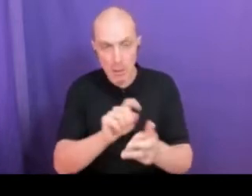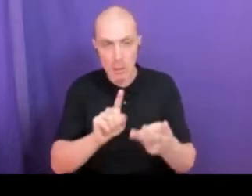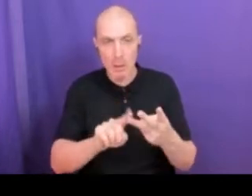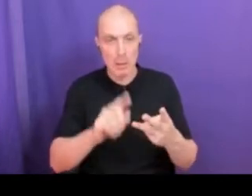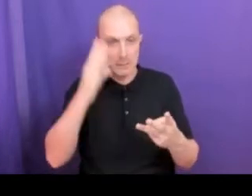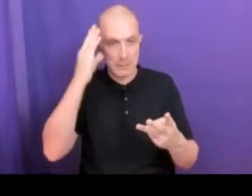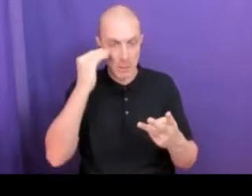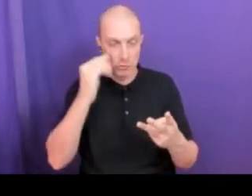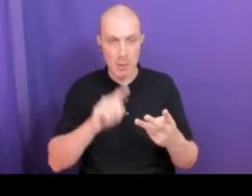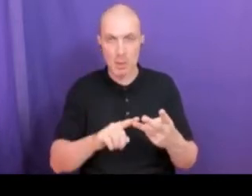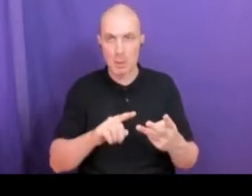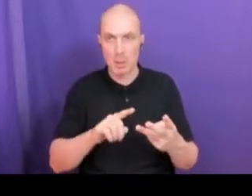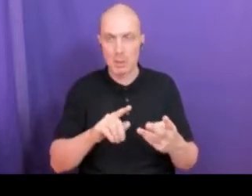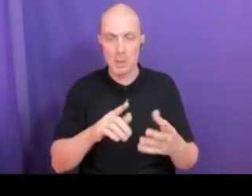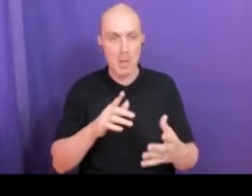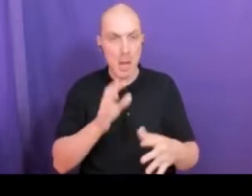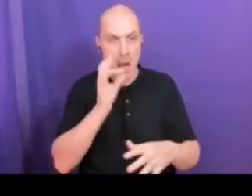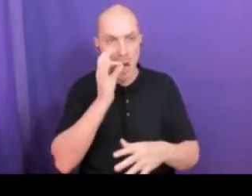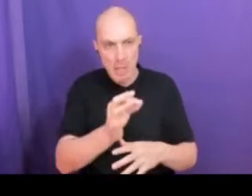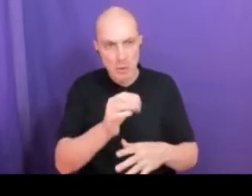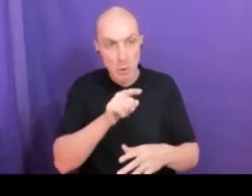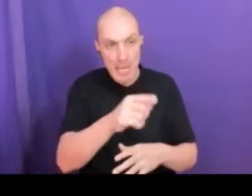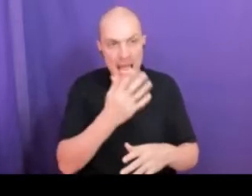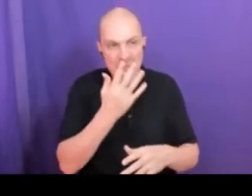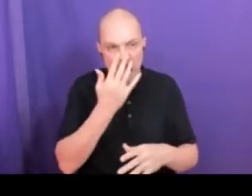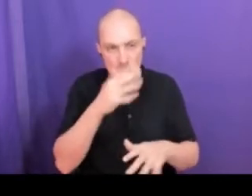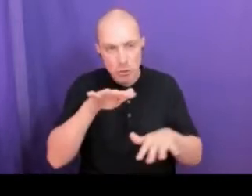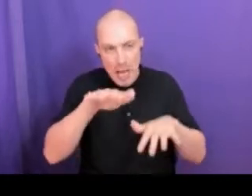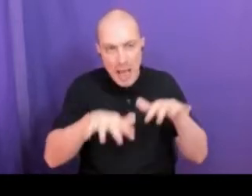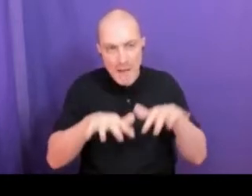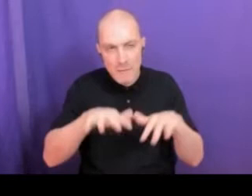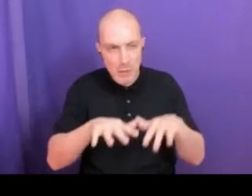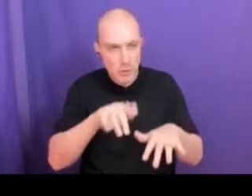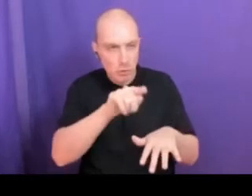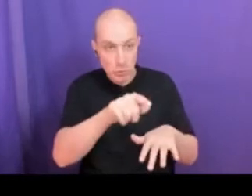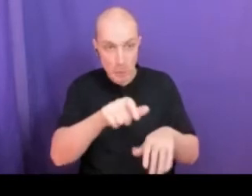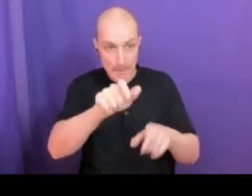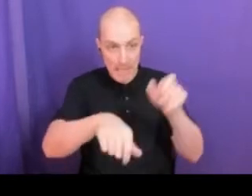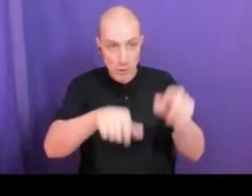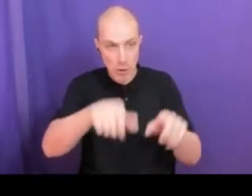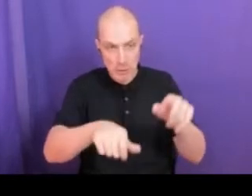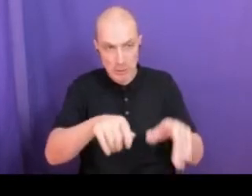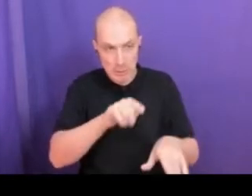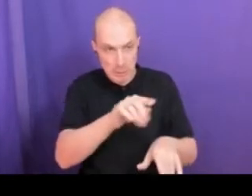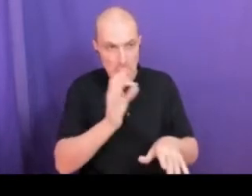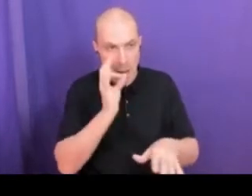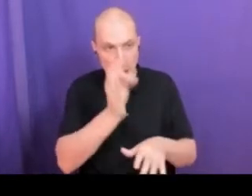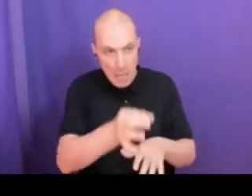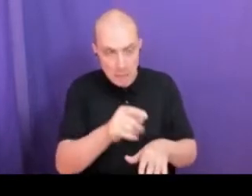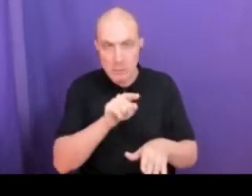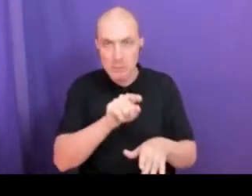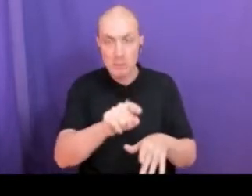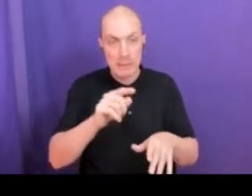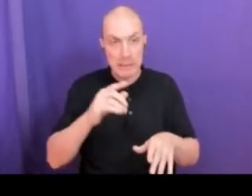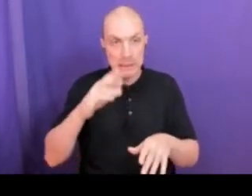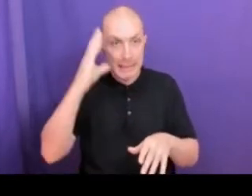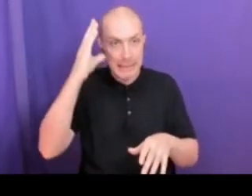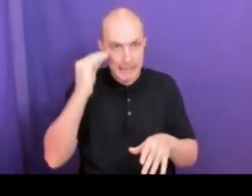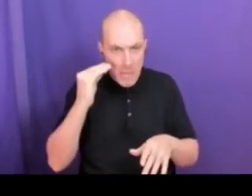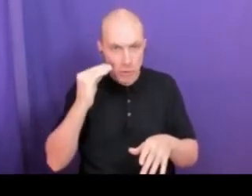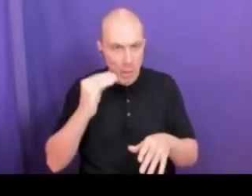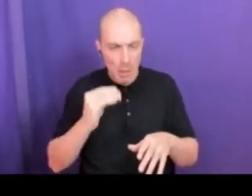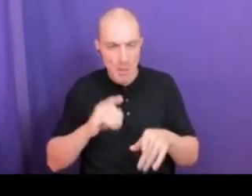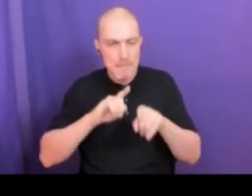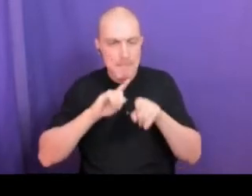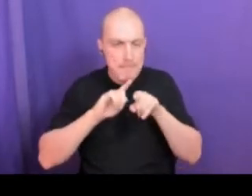what's the average age of patients coming into your clinic? Which types of dementias are commonly diagnosed within a clinic? Who staffs